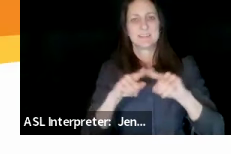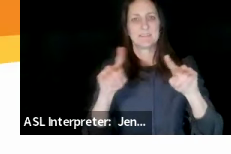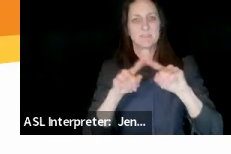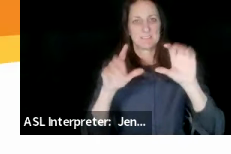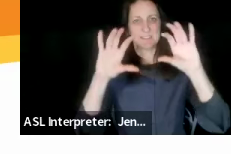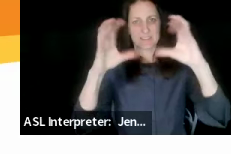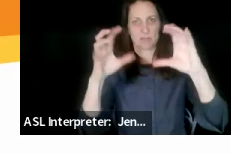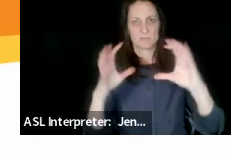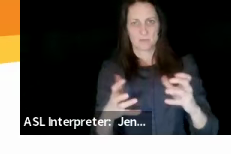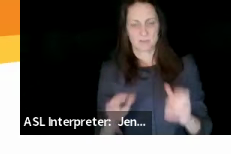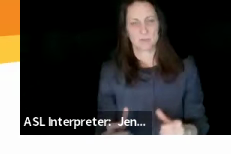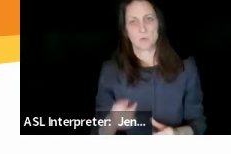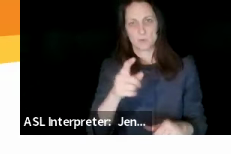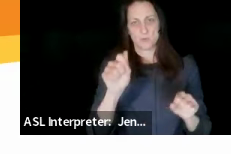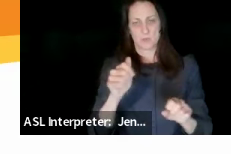there.